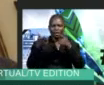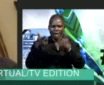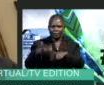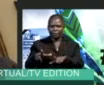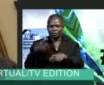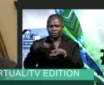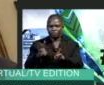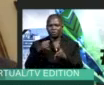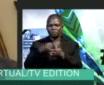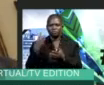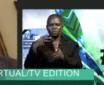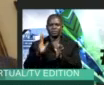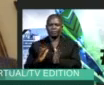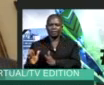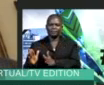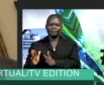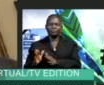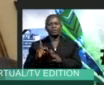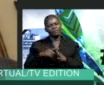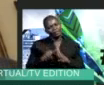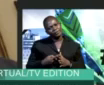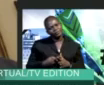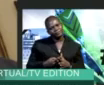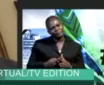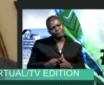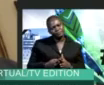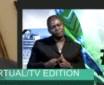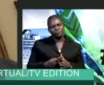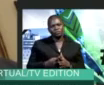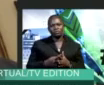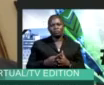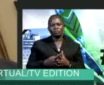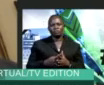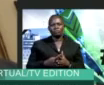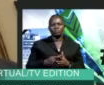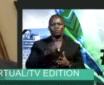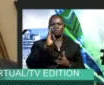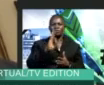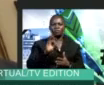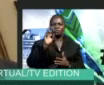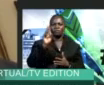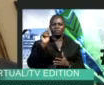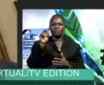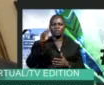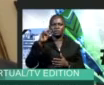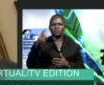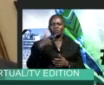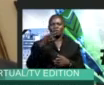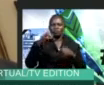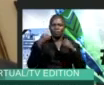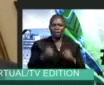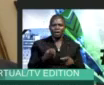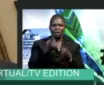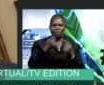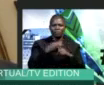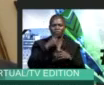the way it was planned. Then the funding of power comes from what we